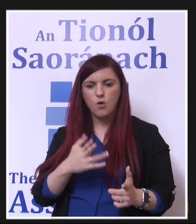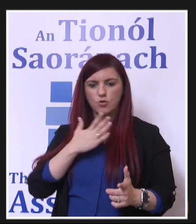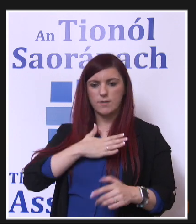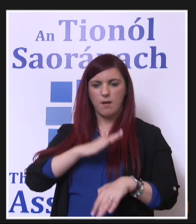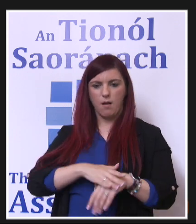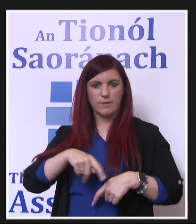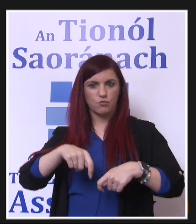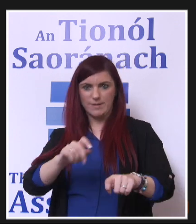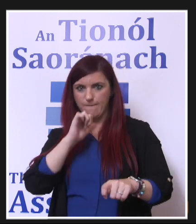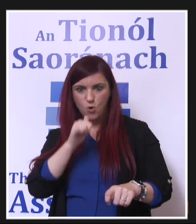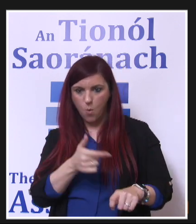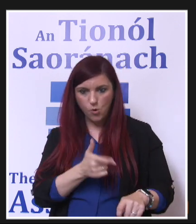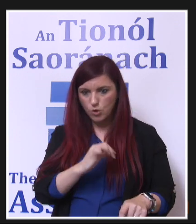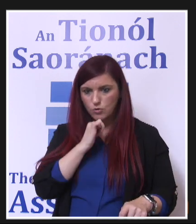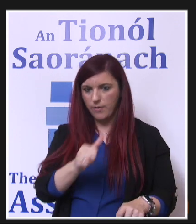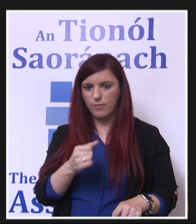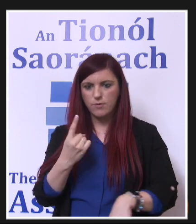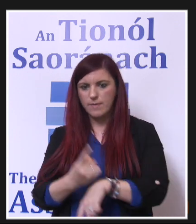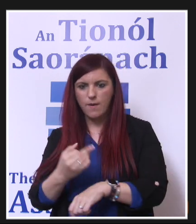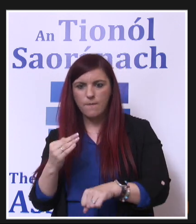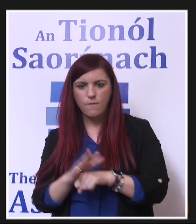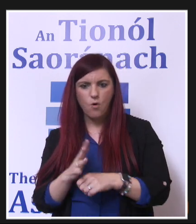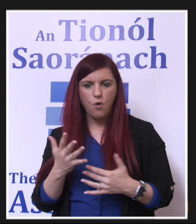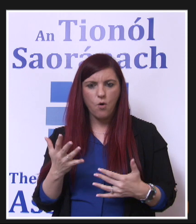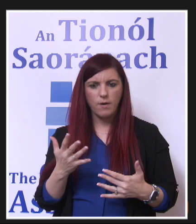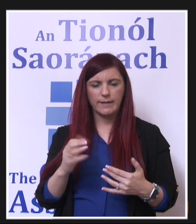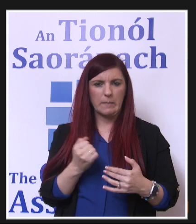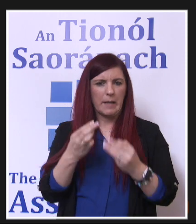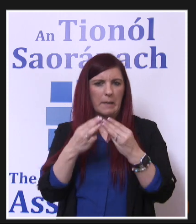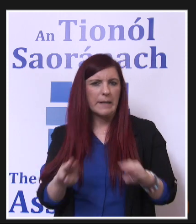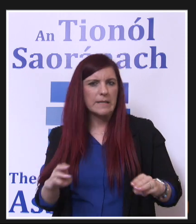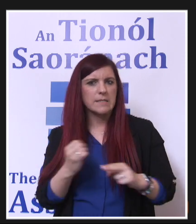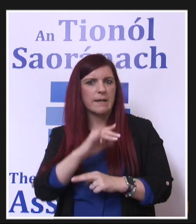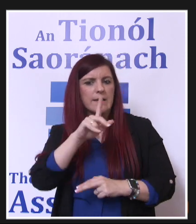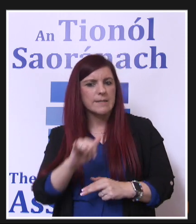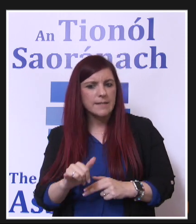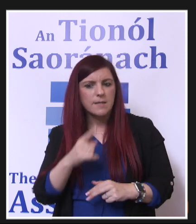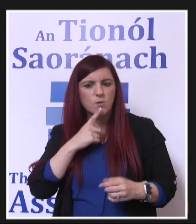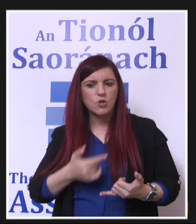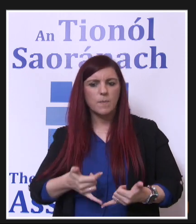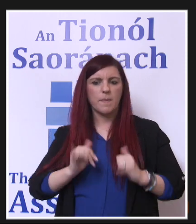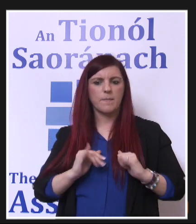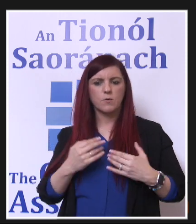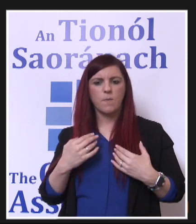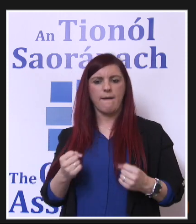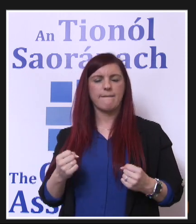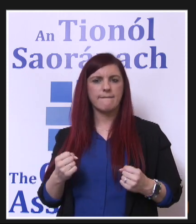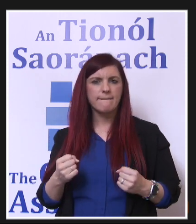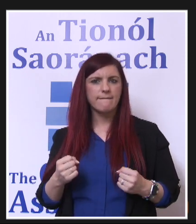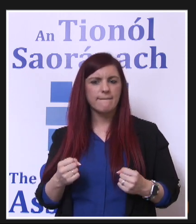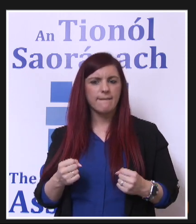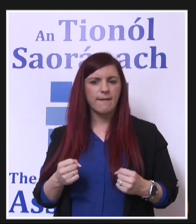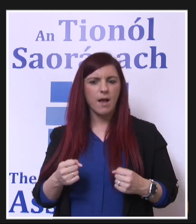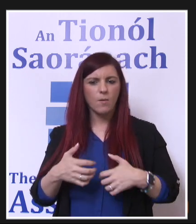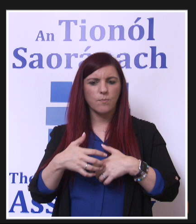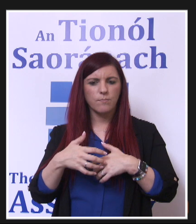are here to, make the city peaceful, and in order to have a human presence in the streets.